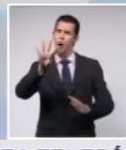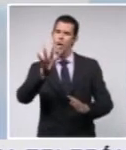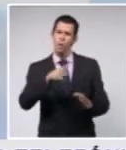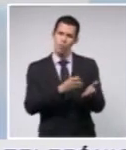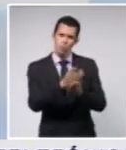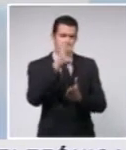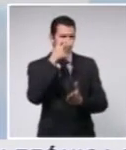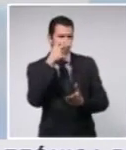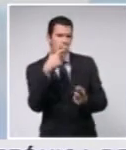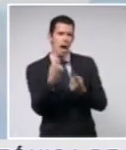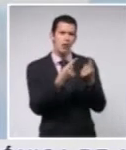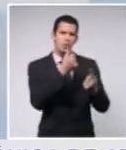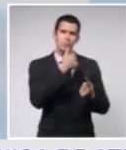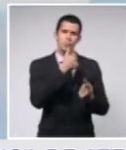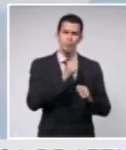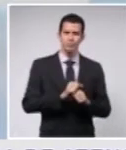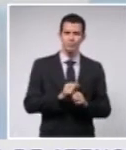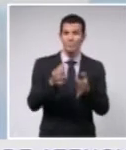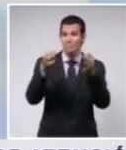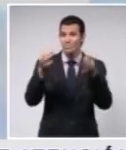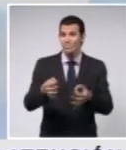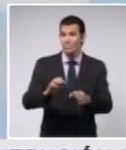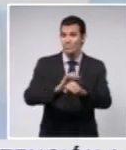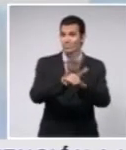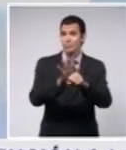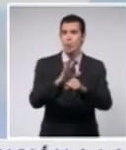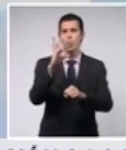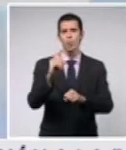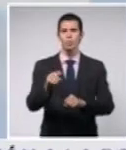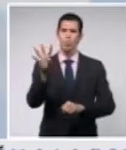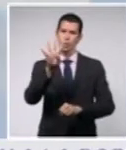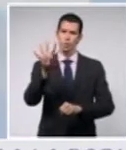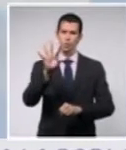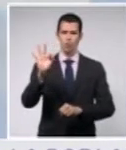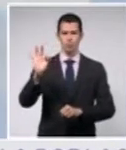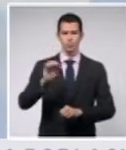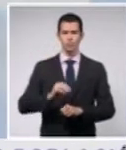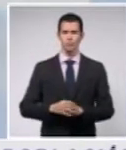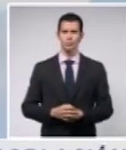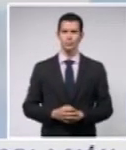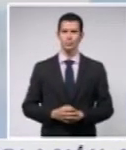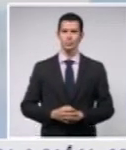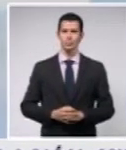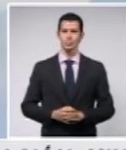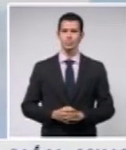and 488 confirmed active cases.